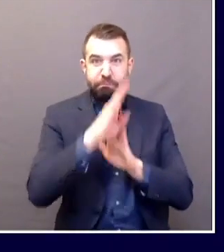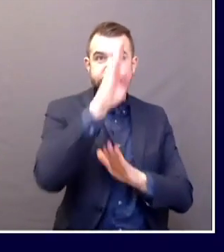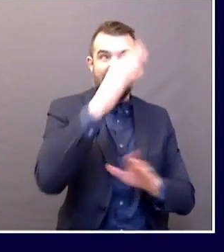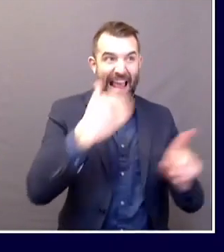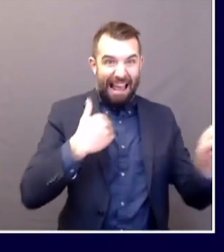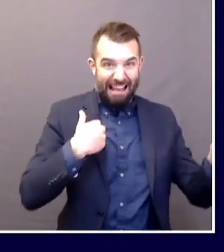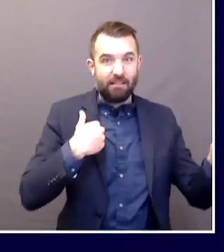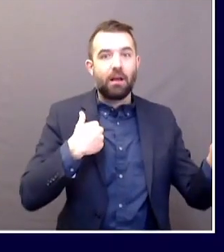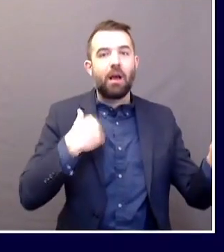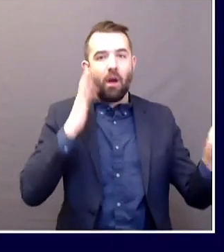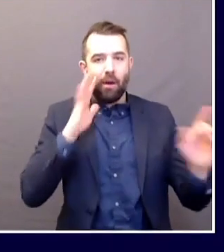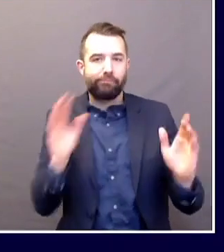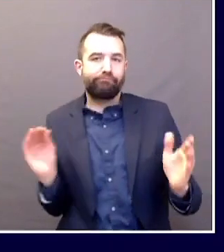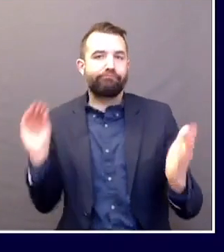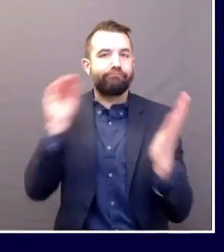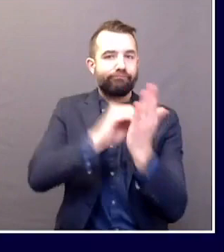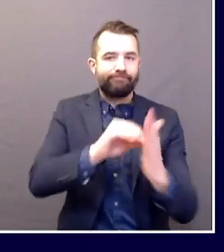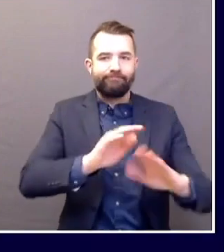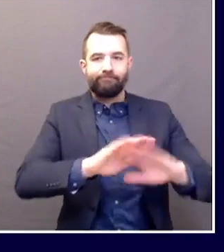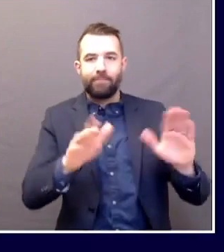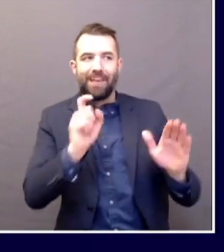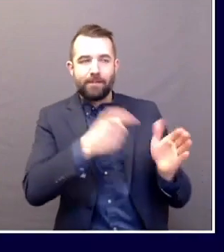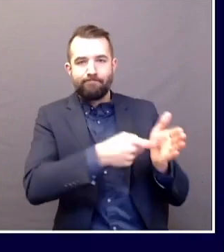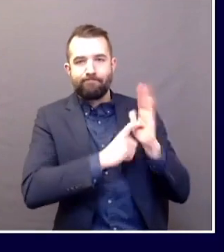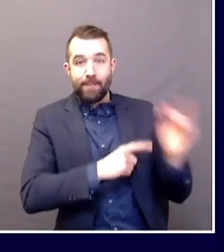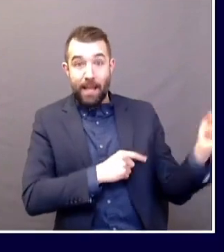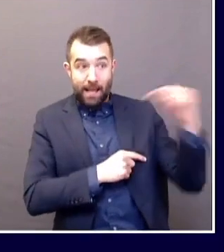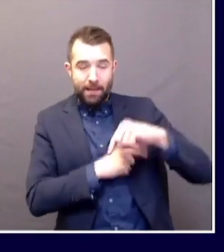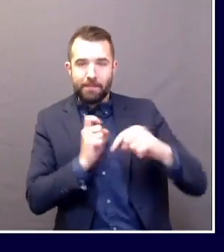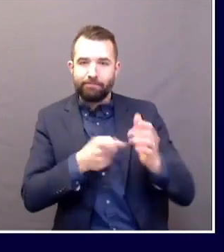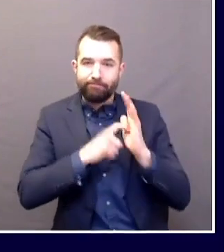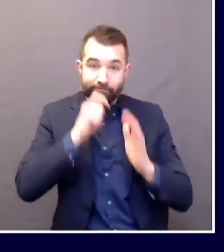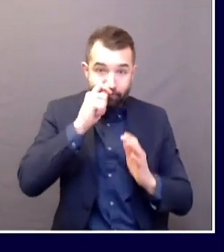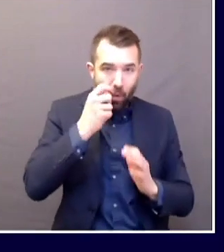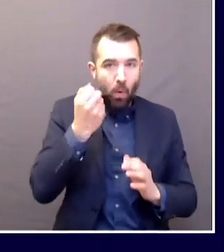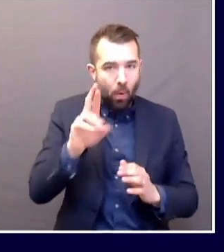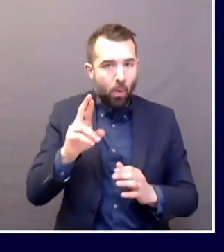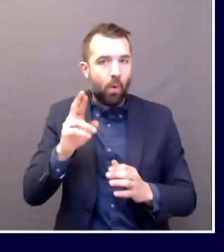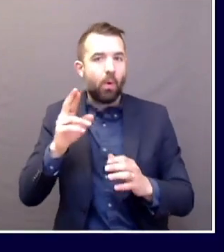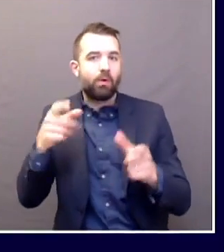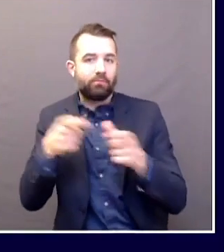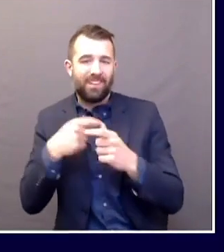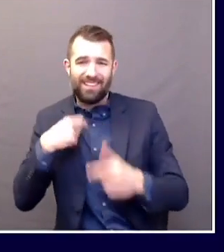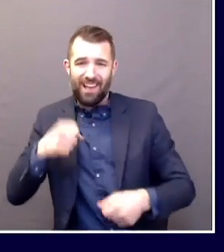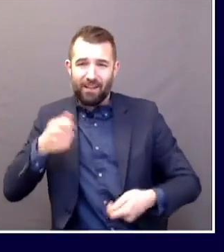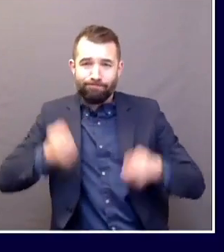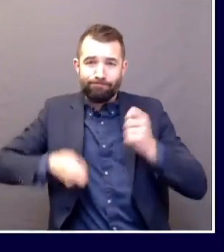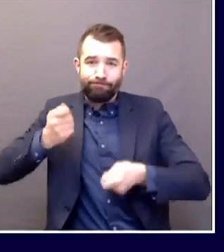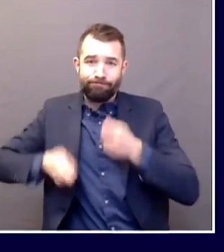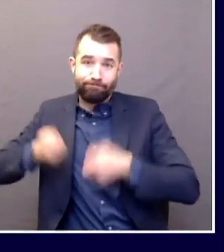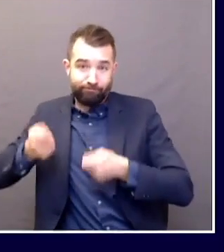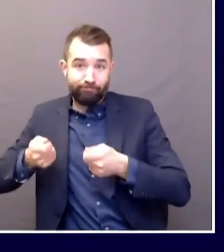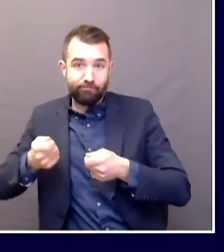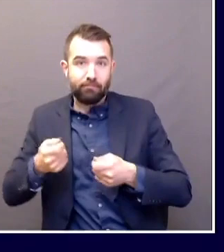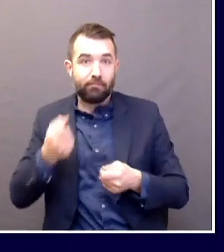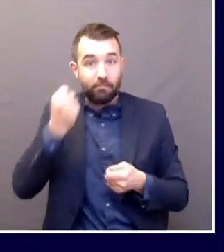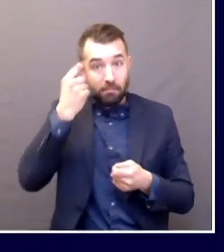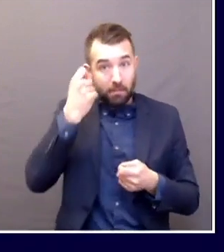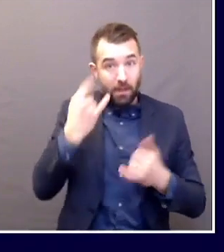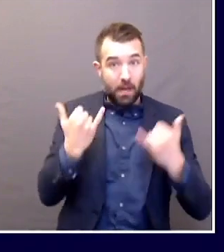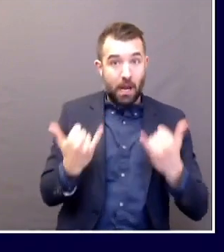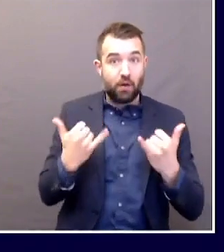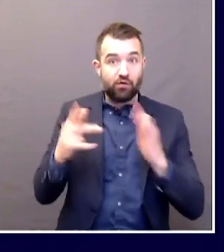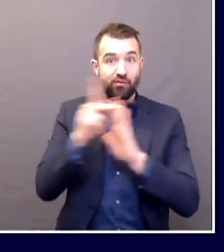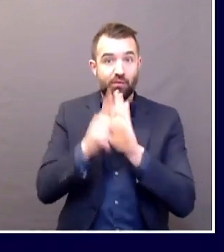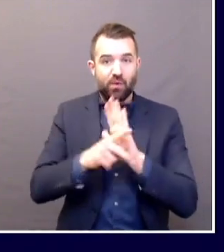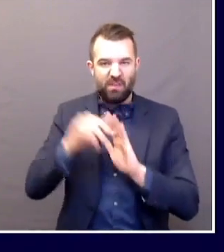variant cases, Maine can and will reinstate the test or quarantine requirement for those travelers from that state or